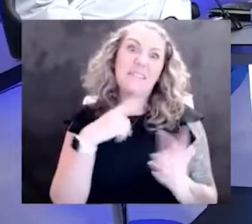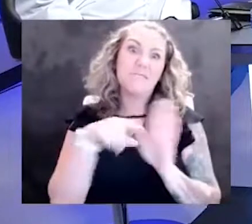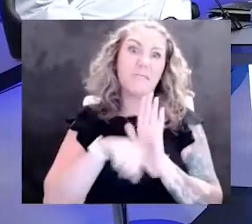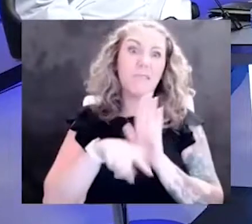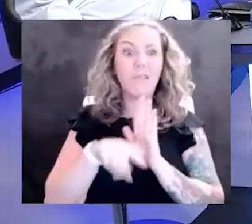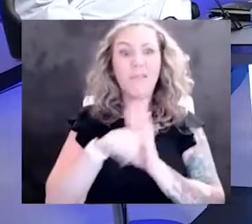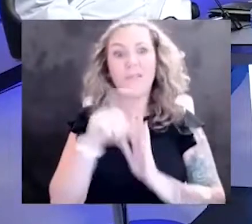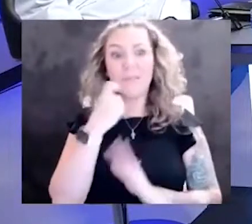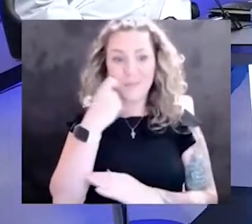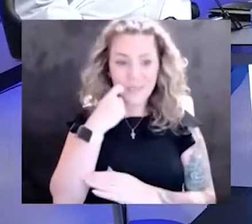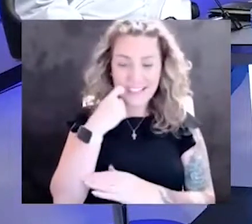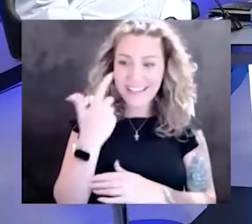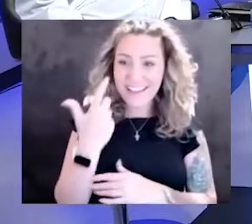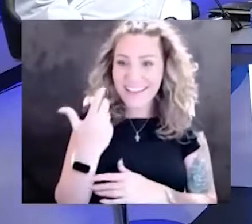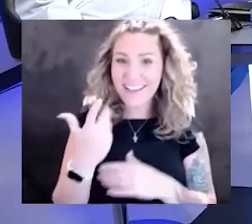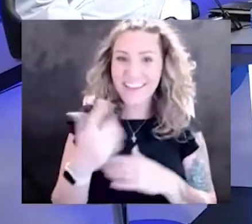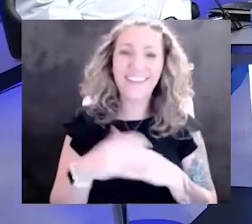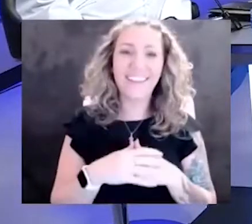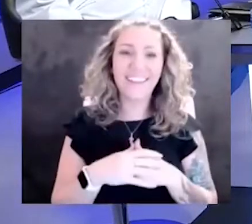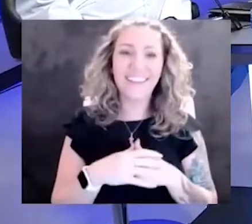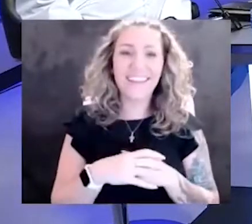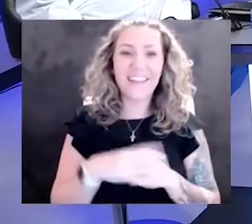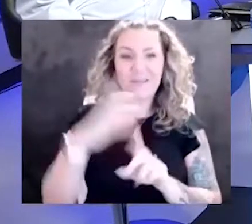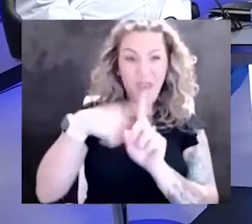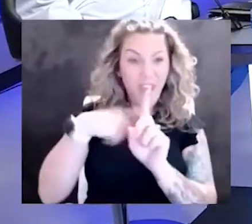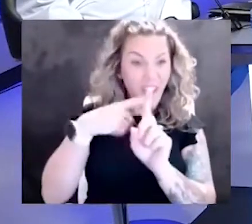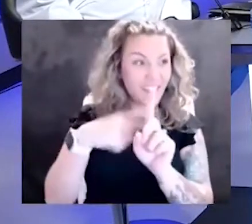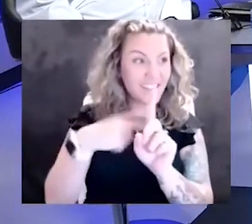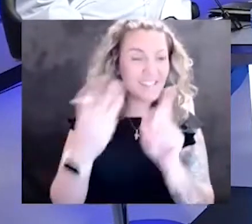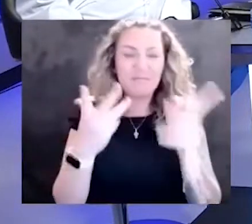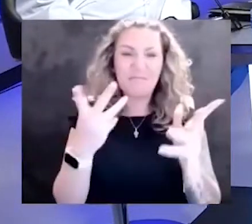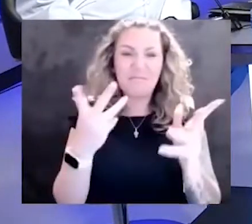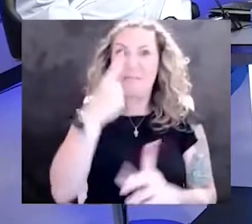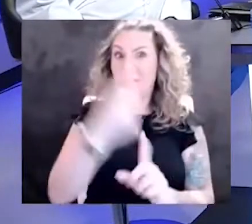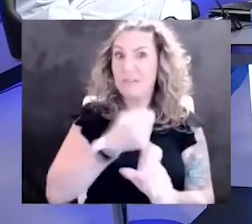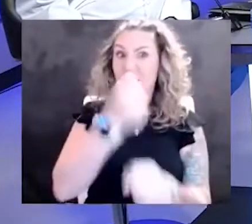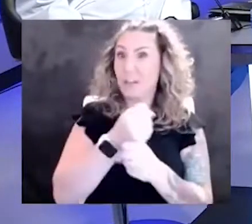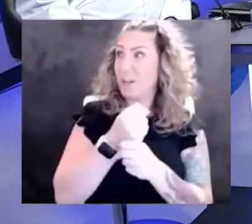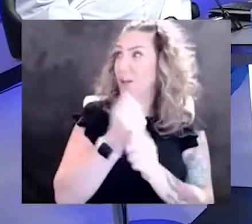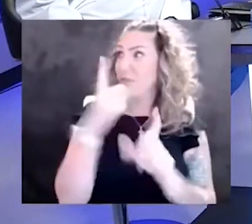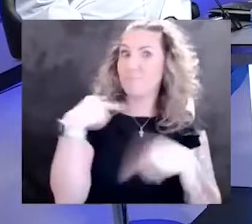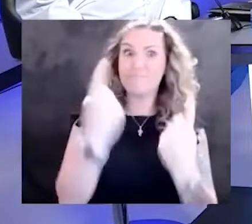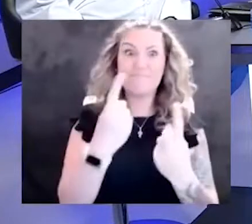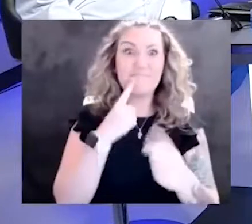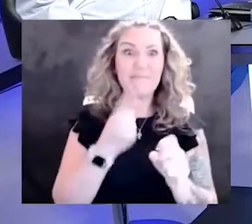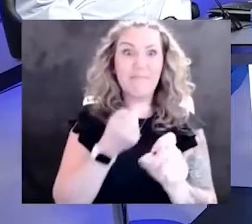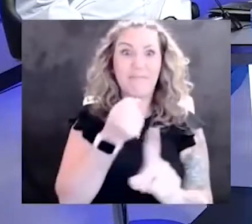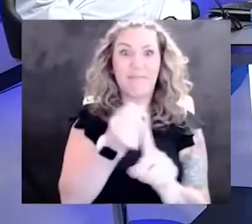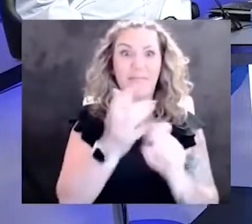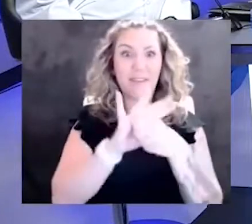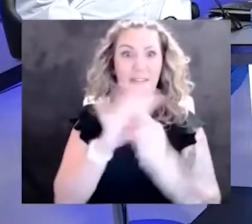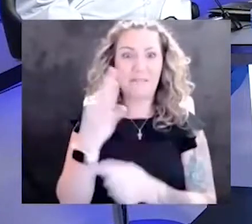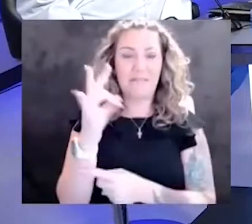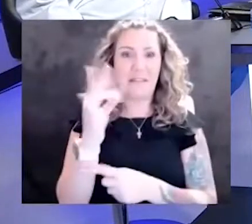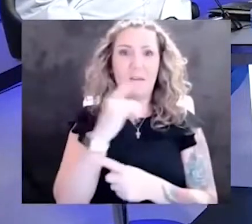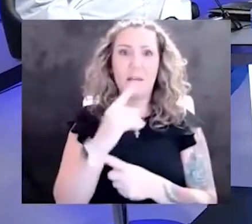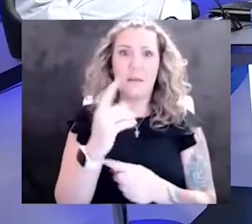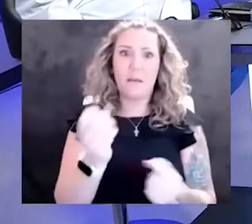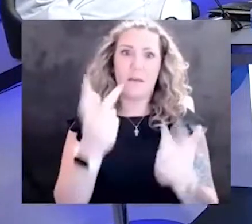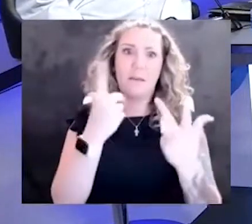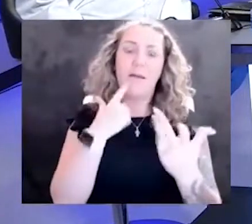last few months and even a year through this pandemic. And as I tell our team around here, you get enough arrows in your back, they become your shield.